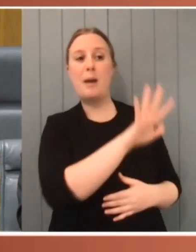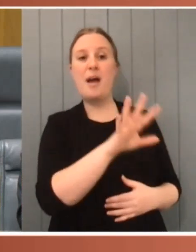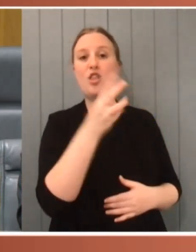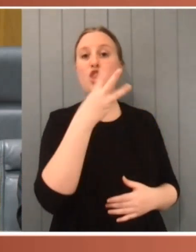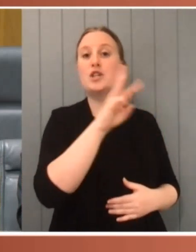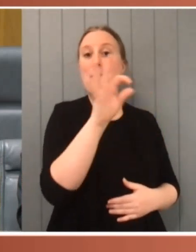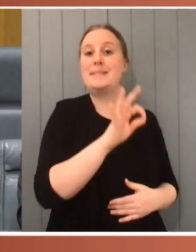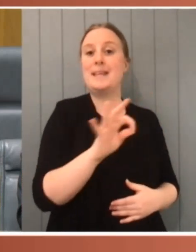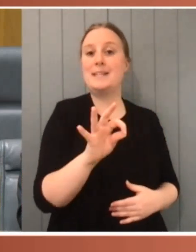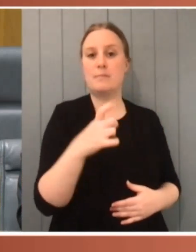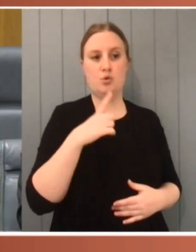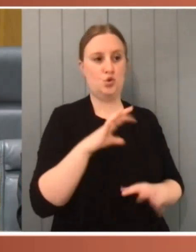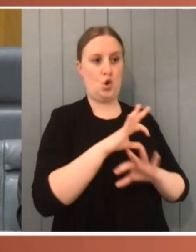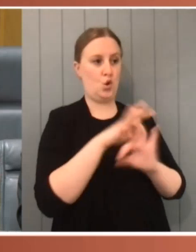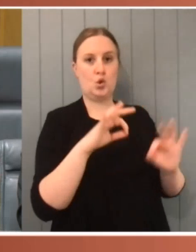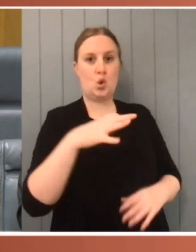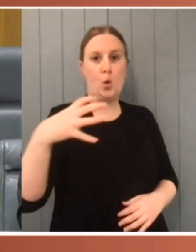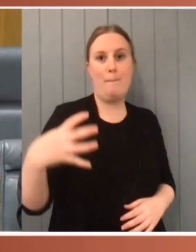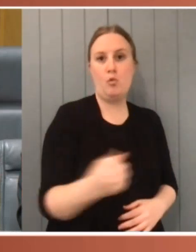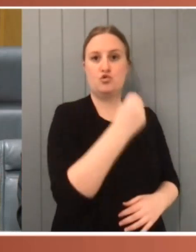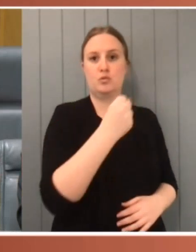of compulsion.